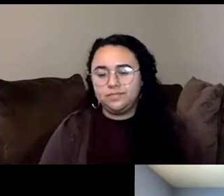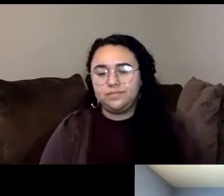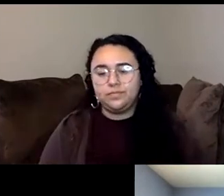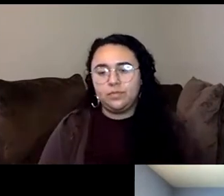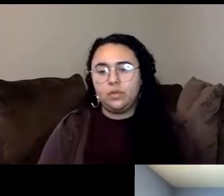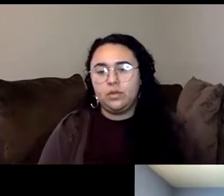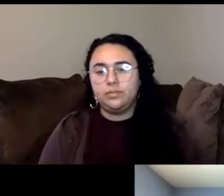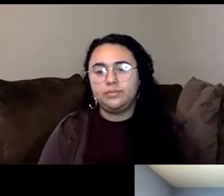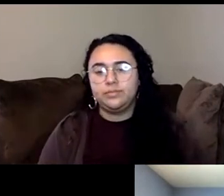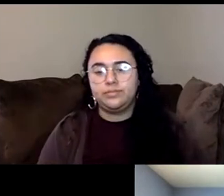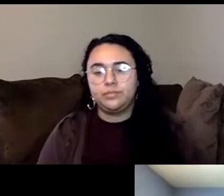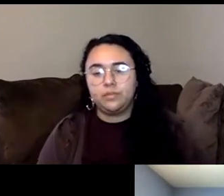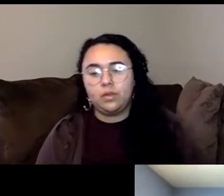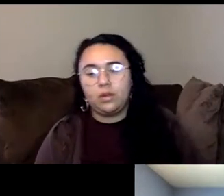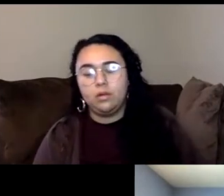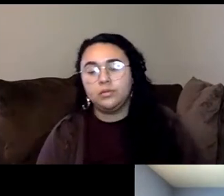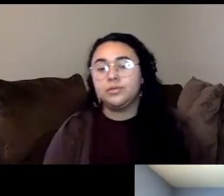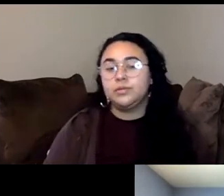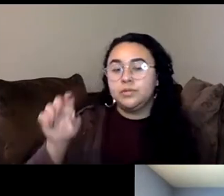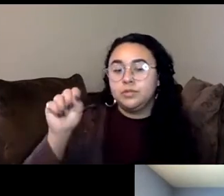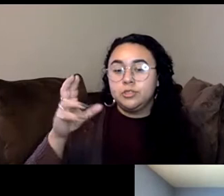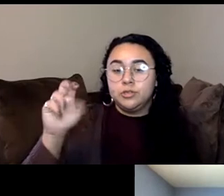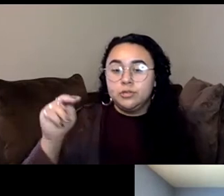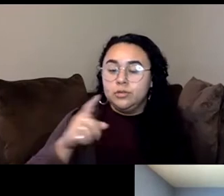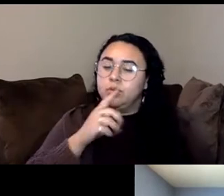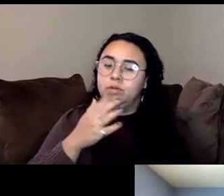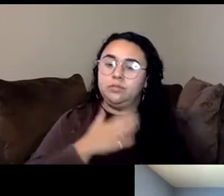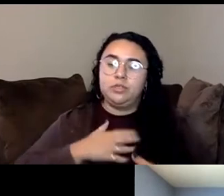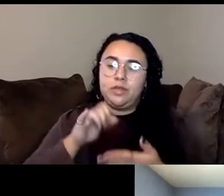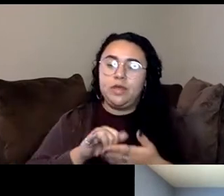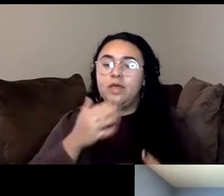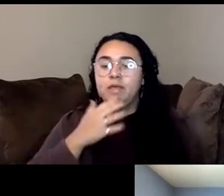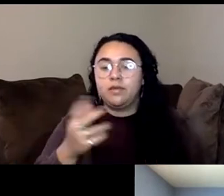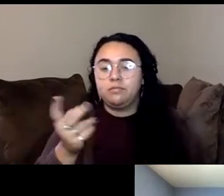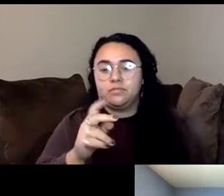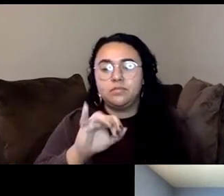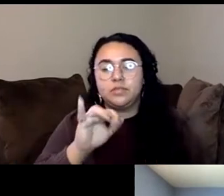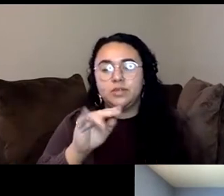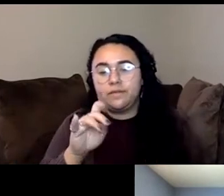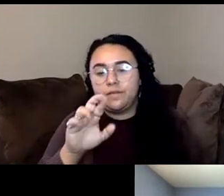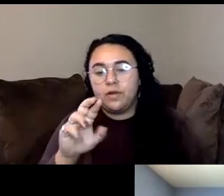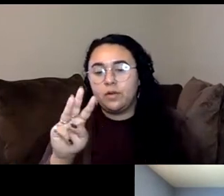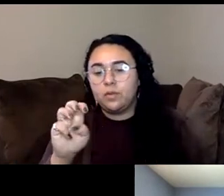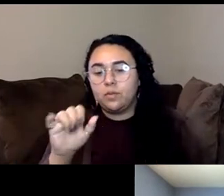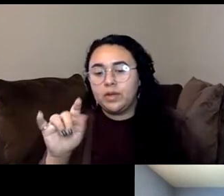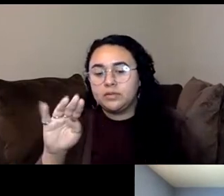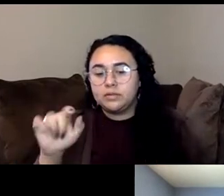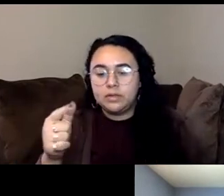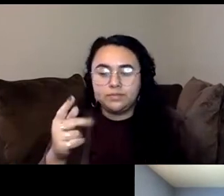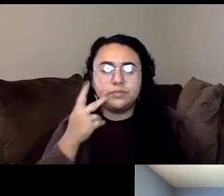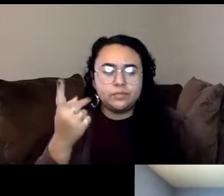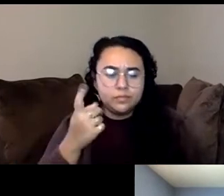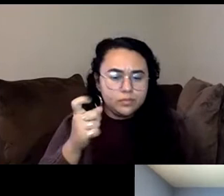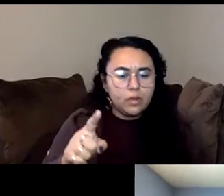Yeah, I really appreciate that. Thank you, Jennifer and Wei Ting. I saw a great question in the chat about how do you determine how much to